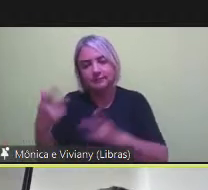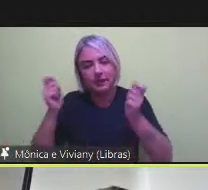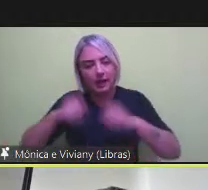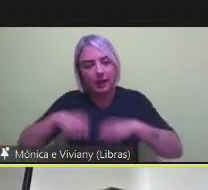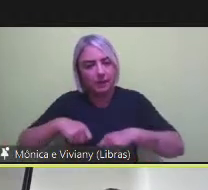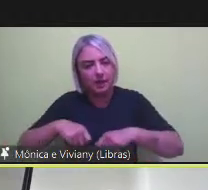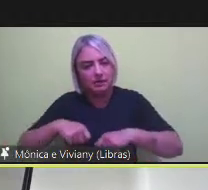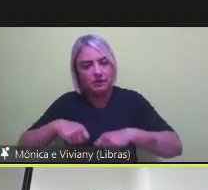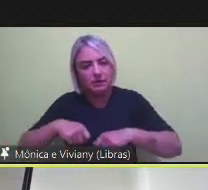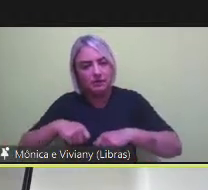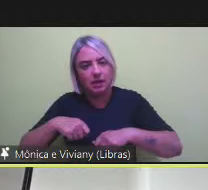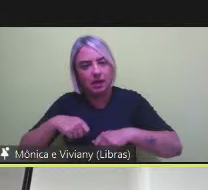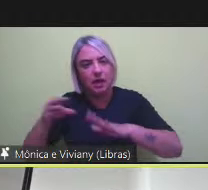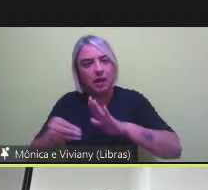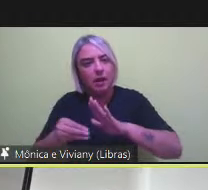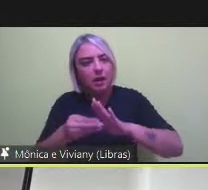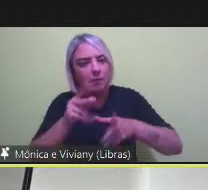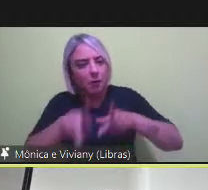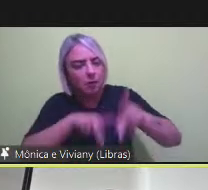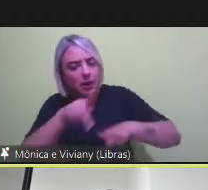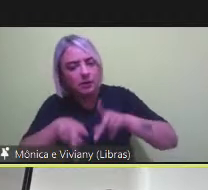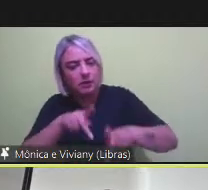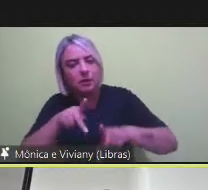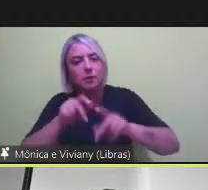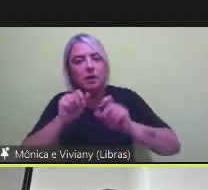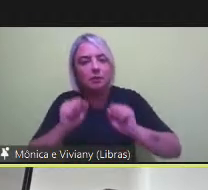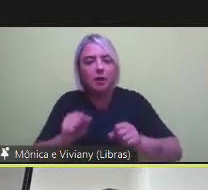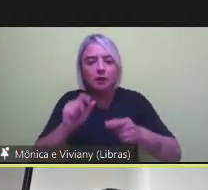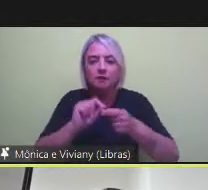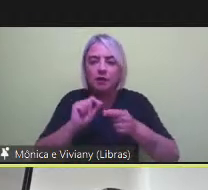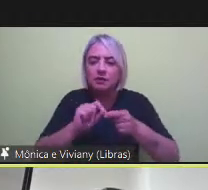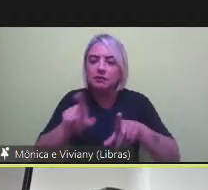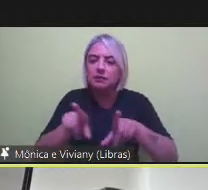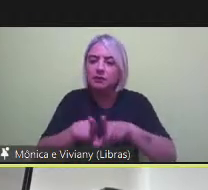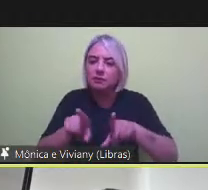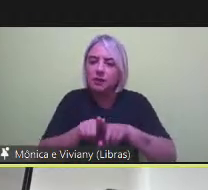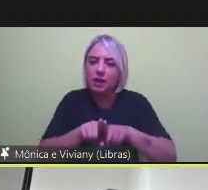on one side, and also to educate the population to